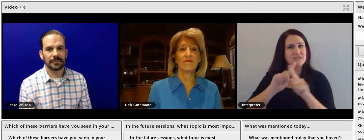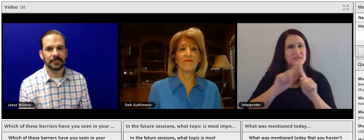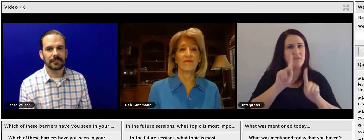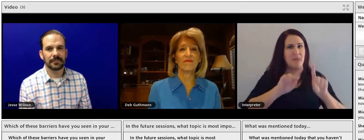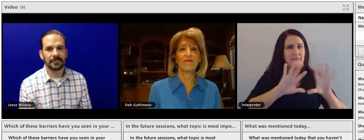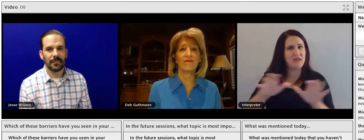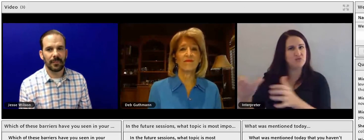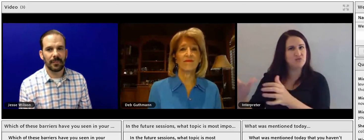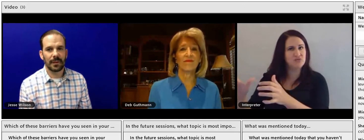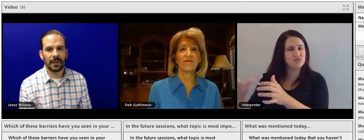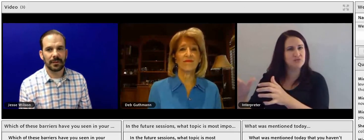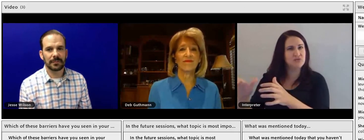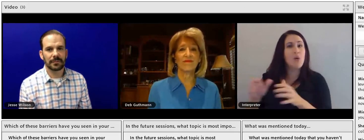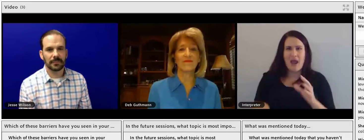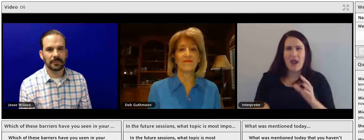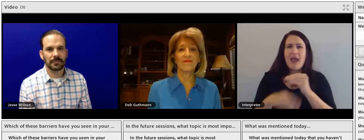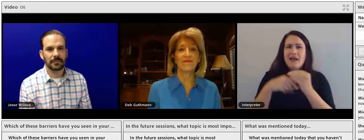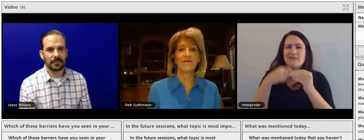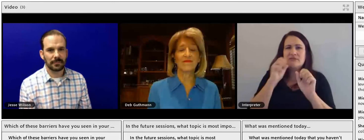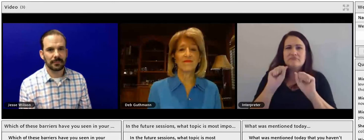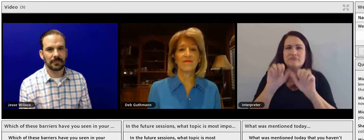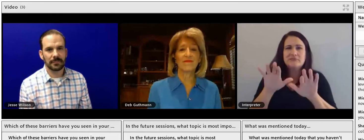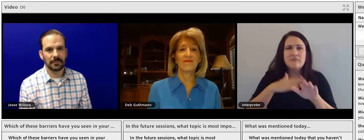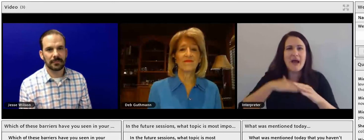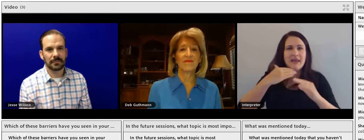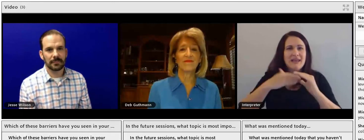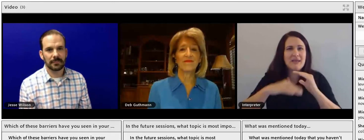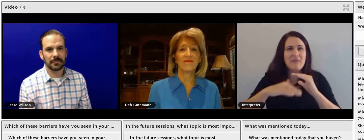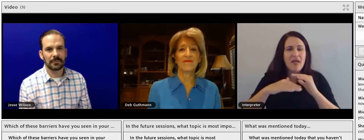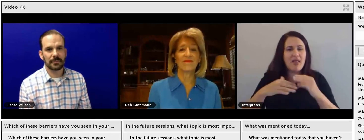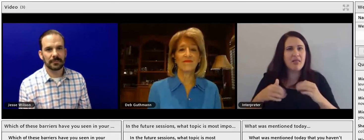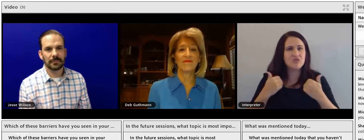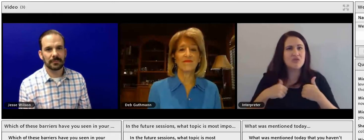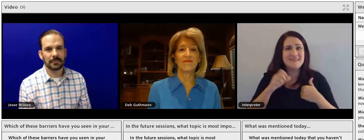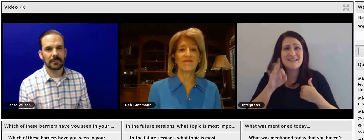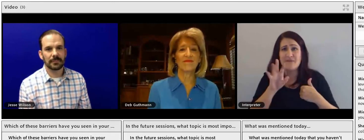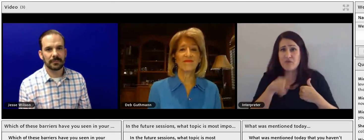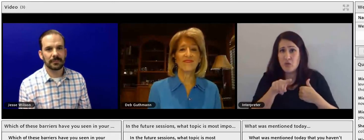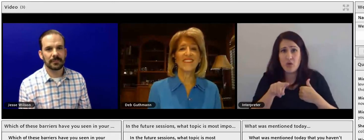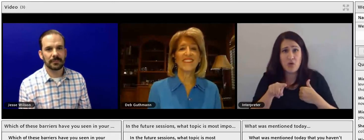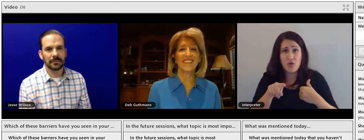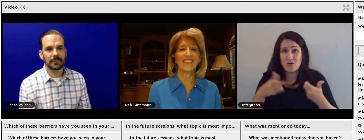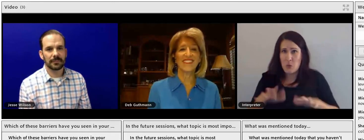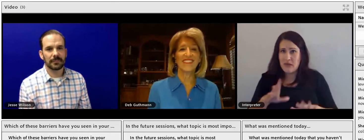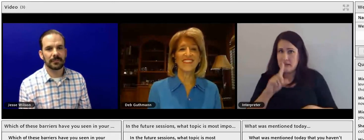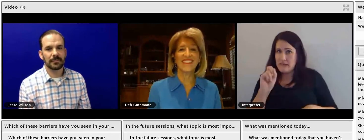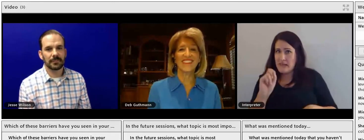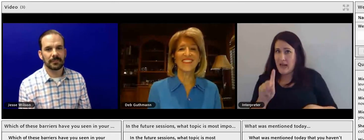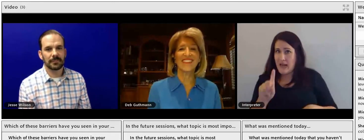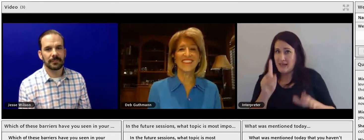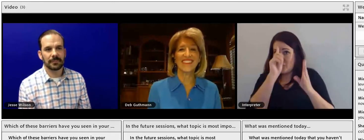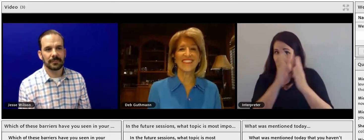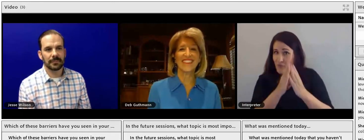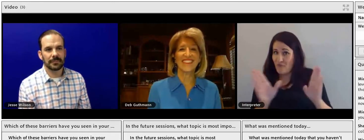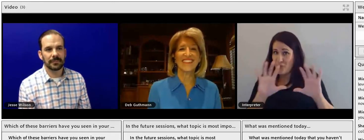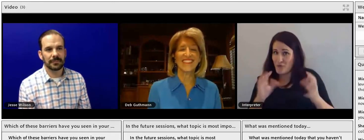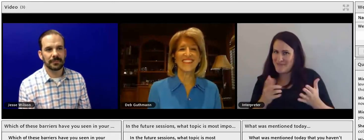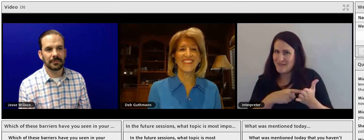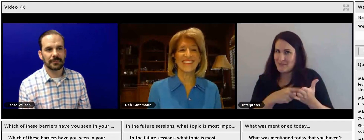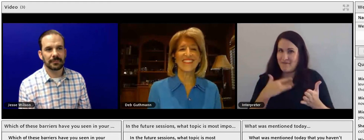I did put my email address up in the questions and comments in case you don't want to ask your question to the whole group. Sometimes that can